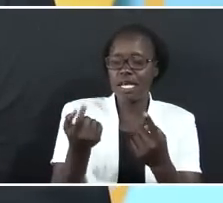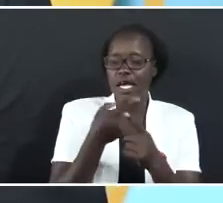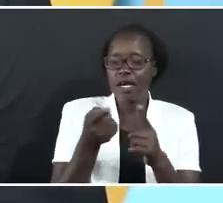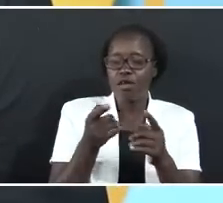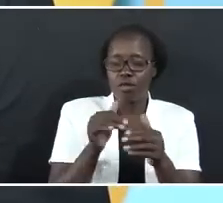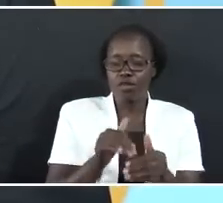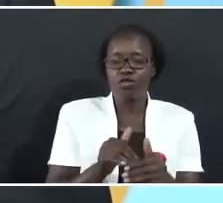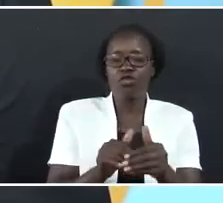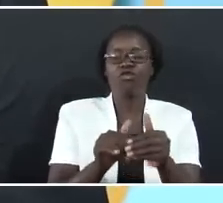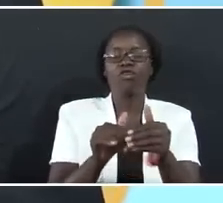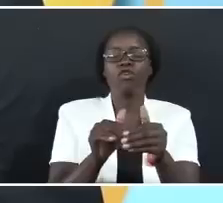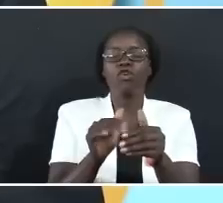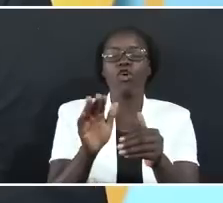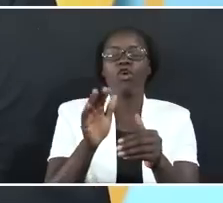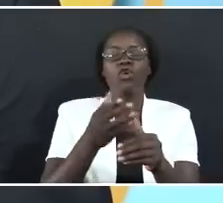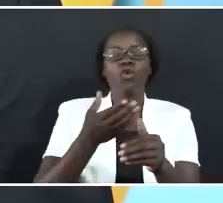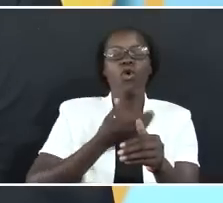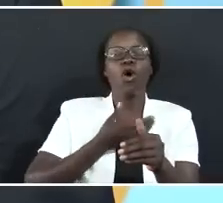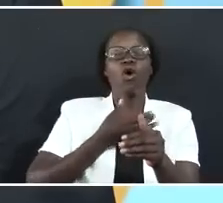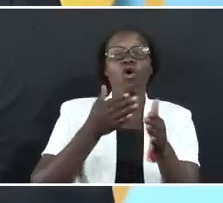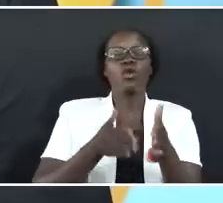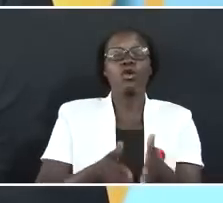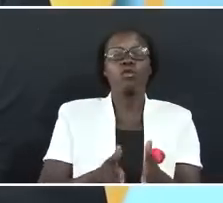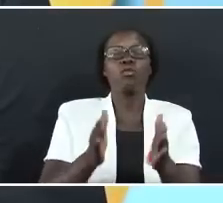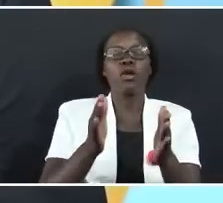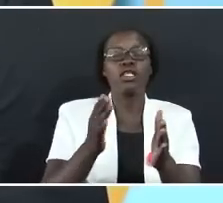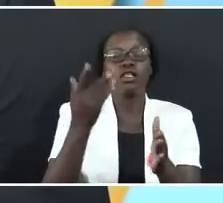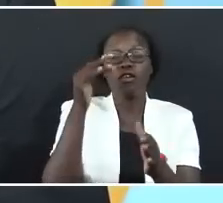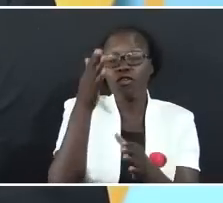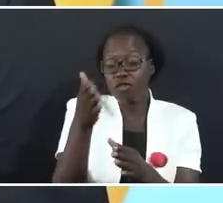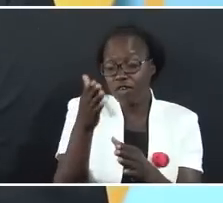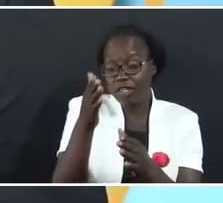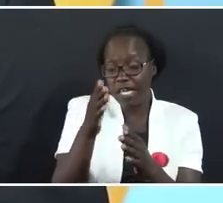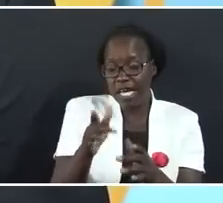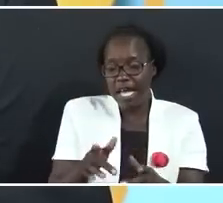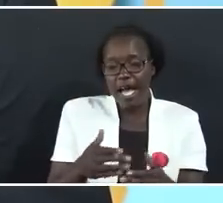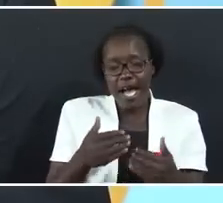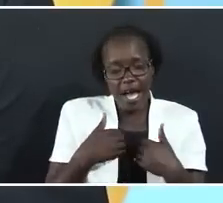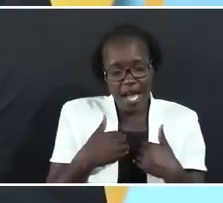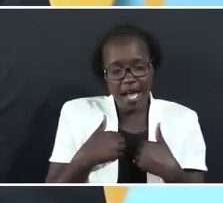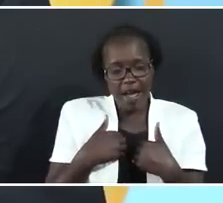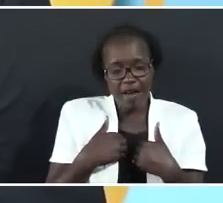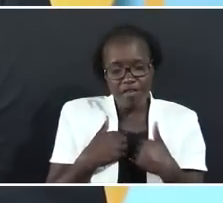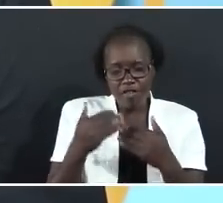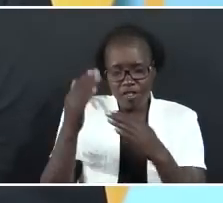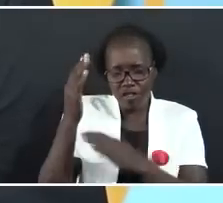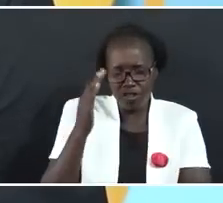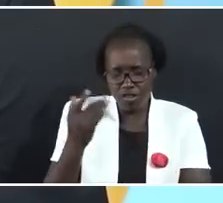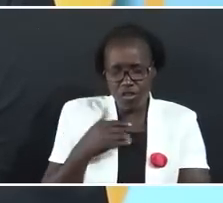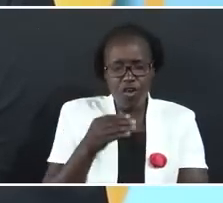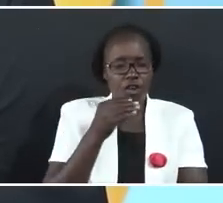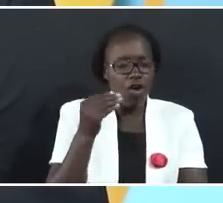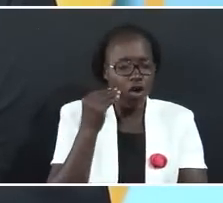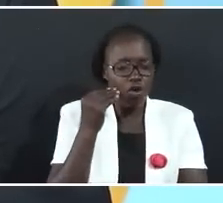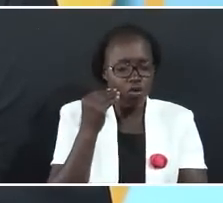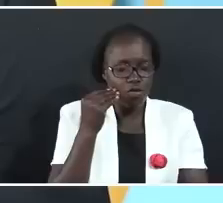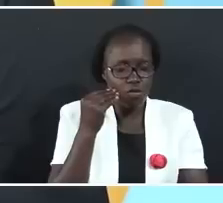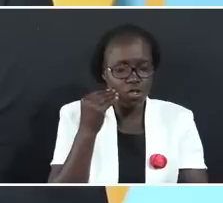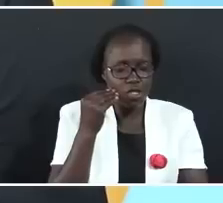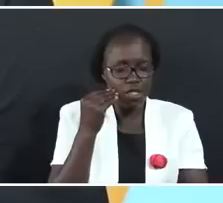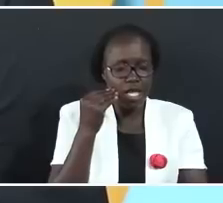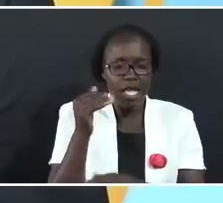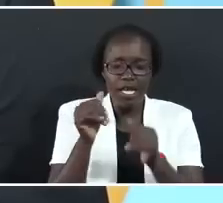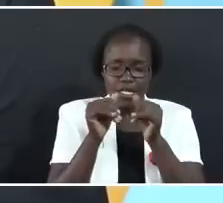to follow your old path. For therein lies the security of our homes,